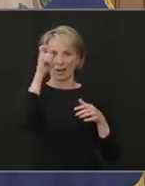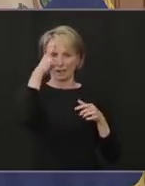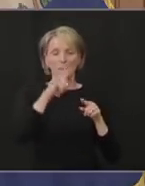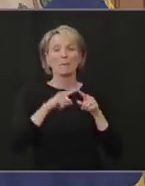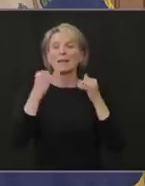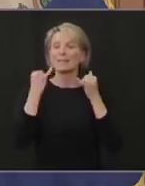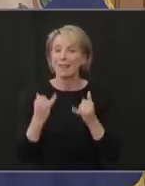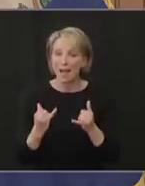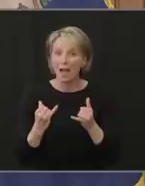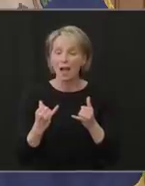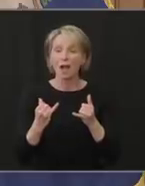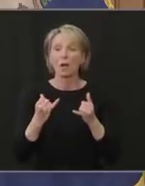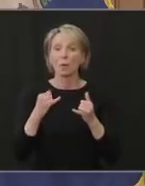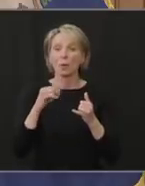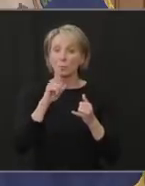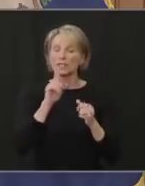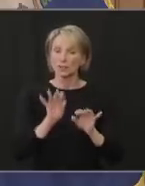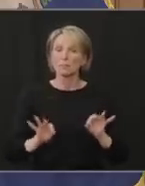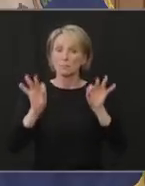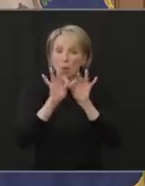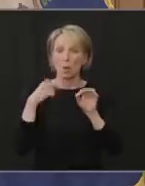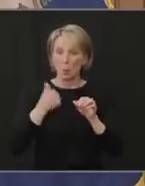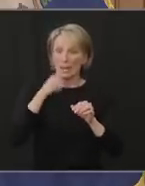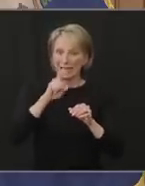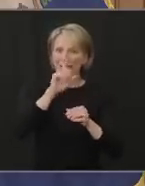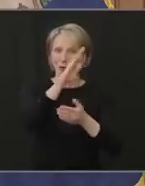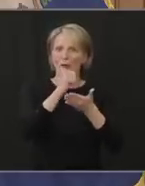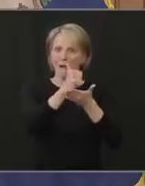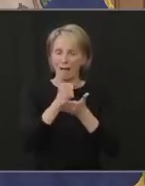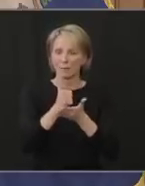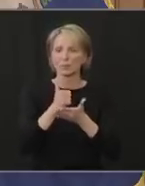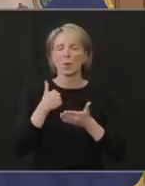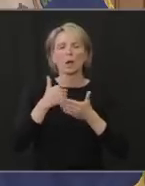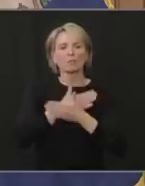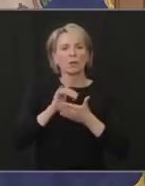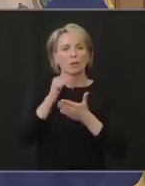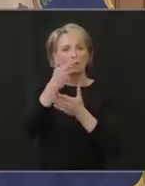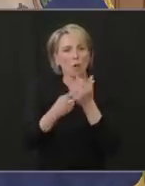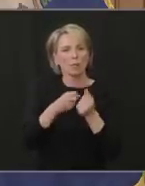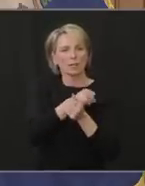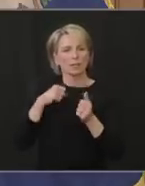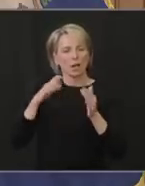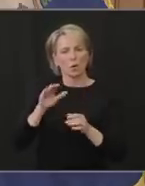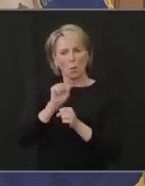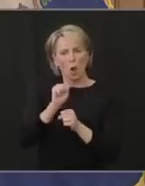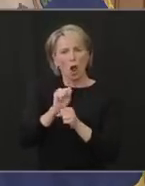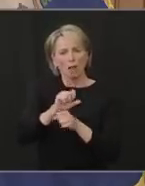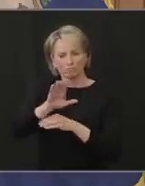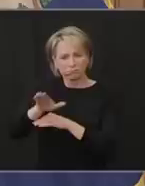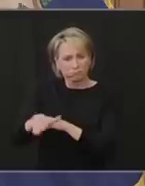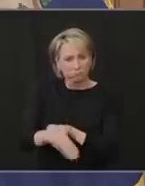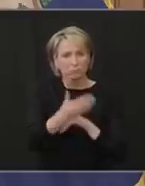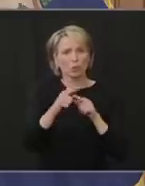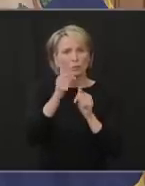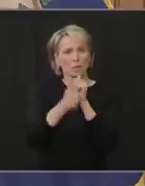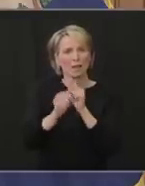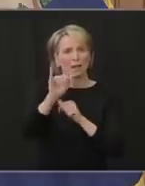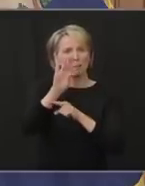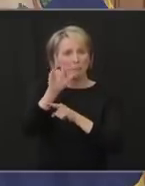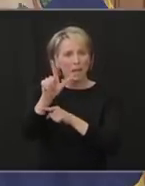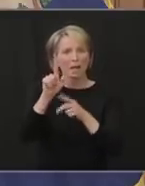or whatever it is making a difference. And I appreciate you staying in close contact with us, making sure we get the money going where it ought to